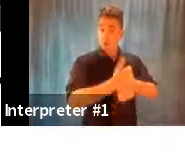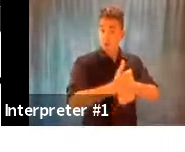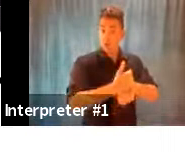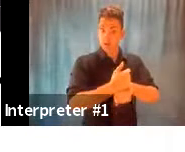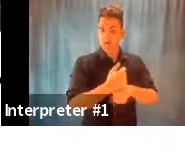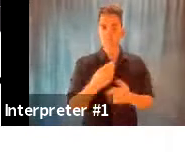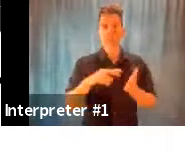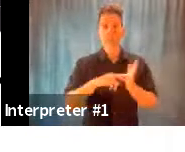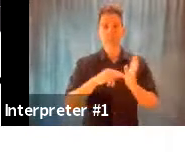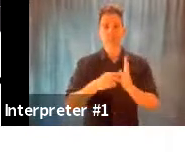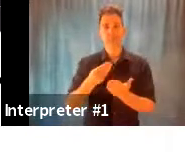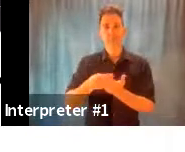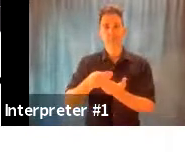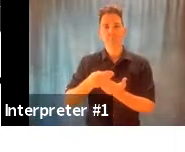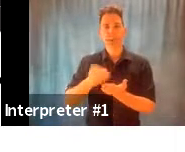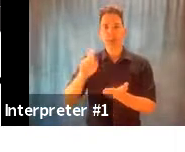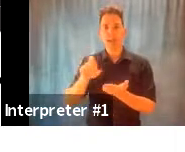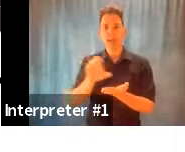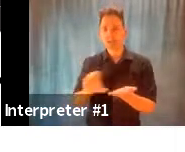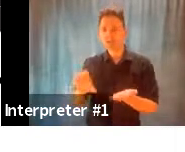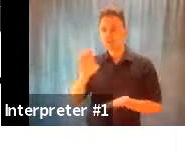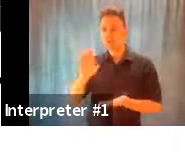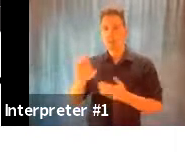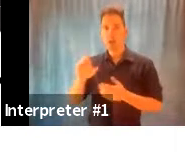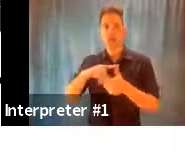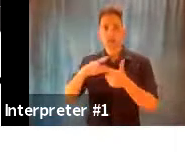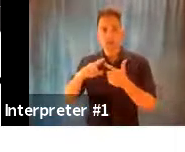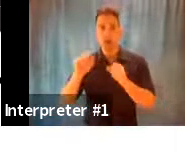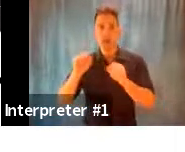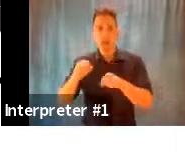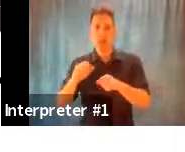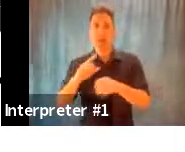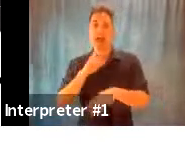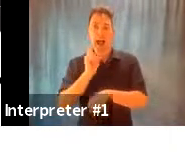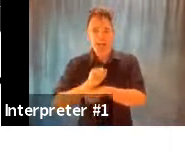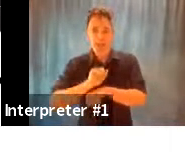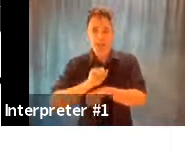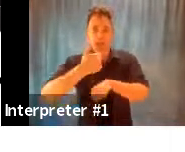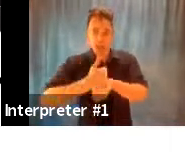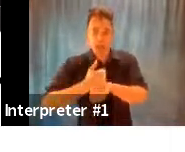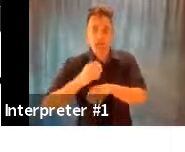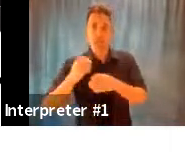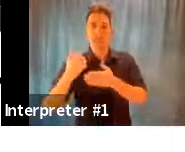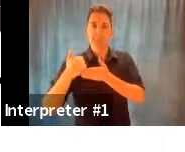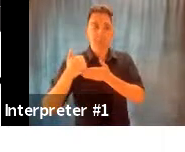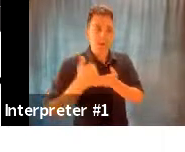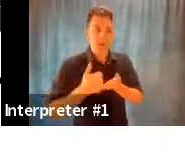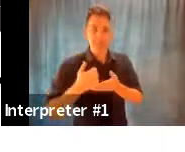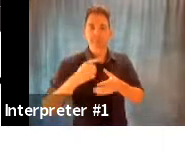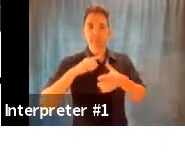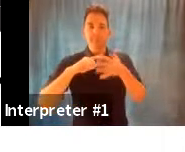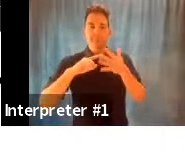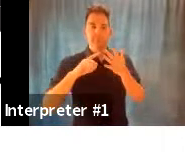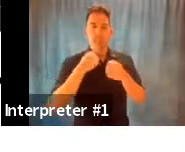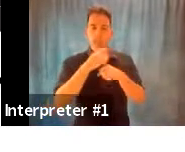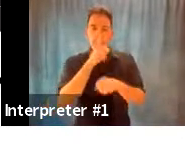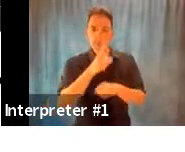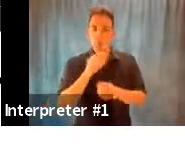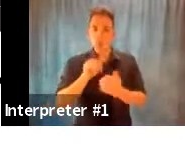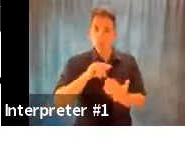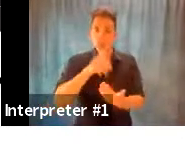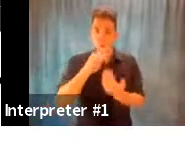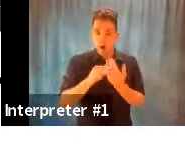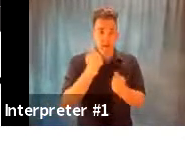dedicated to implementation, oversight, and planning for long-term resiliency. We know that a lot of the